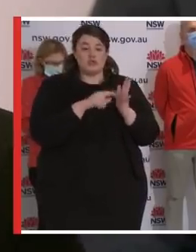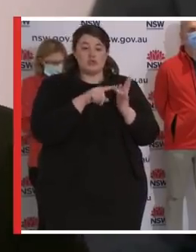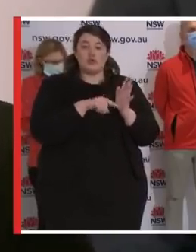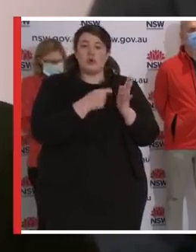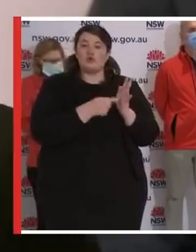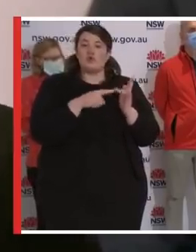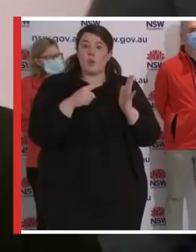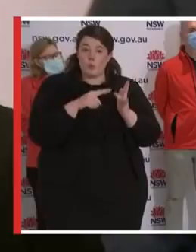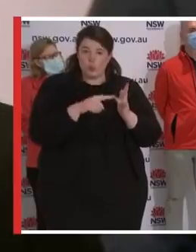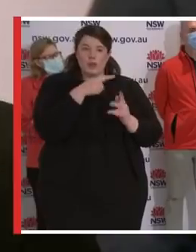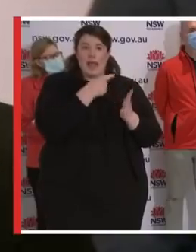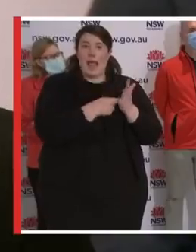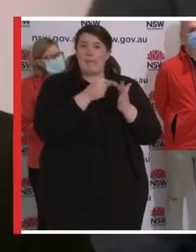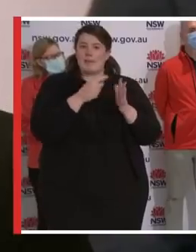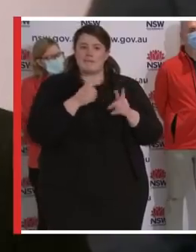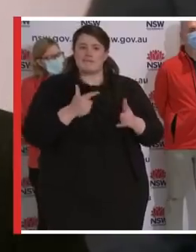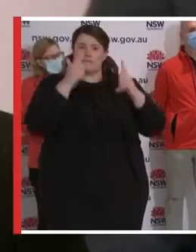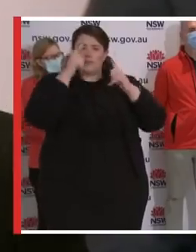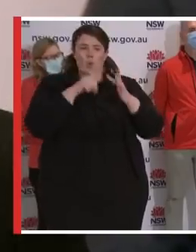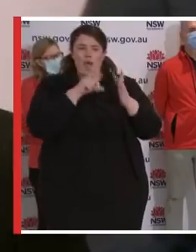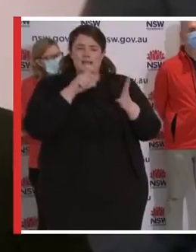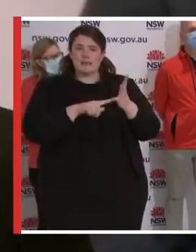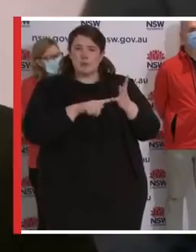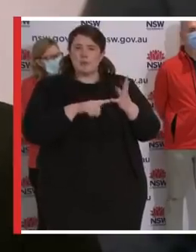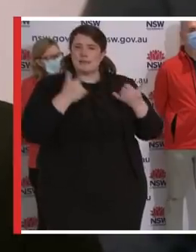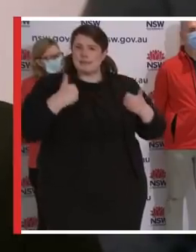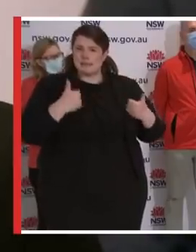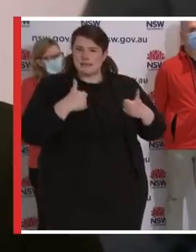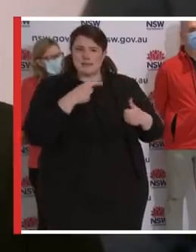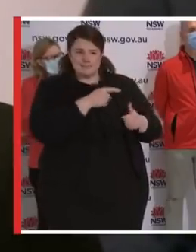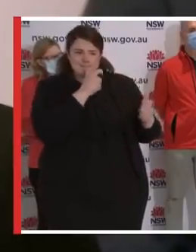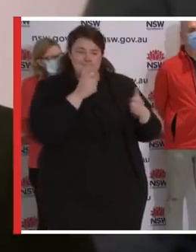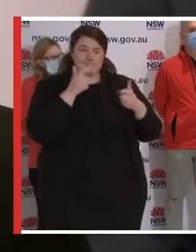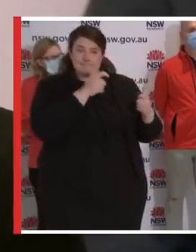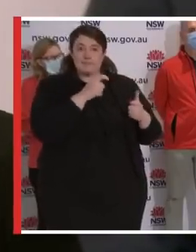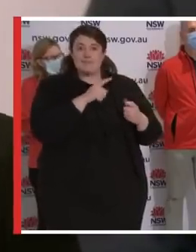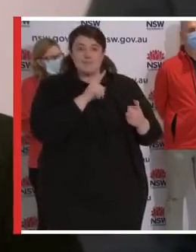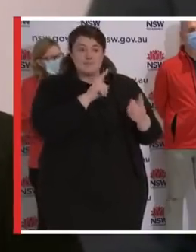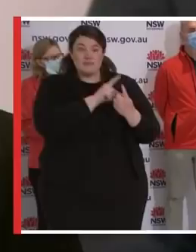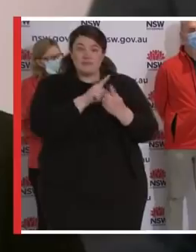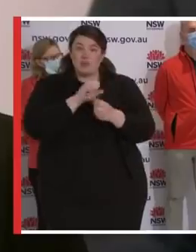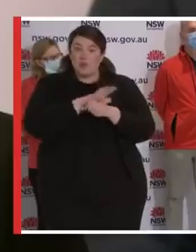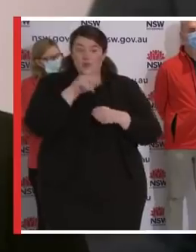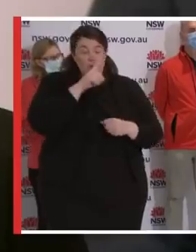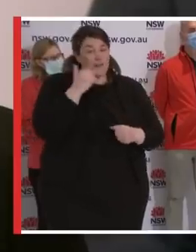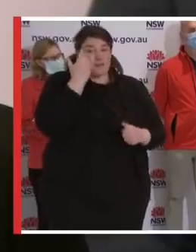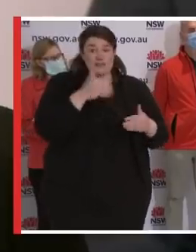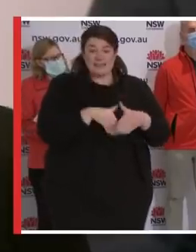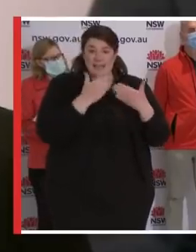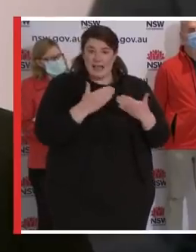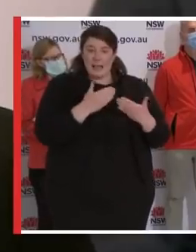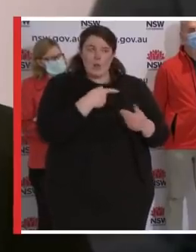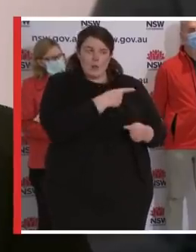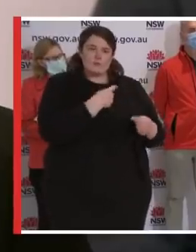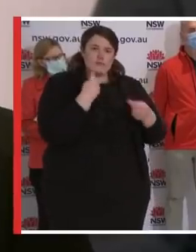RPA. He deals with COVID patients on a daily basis, and we thought it opportune for him to discuss what he sees and what